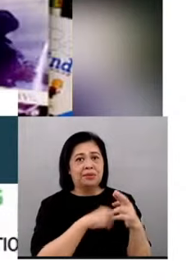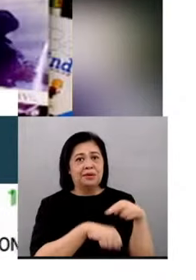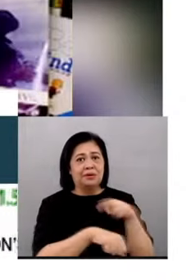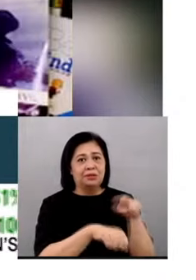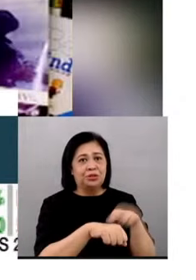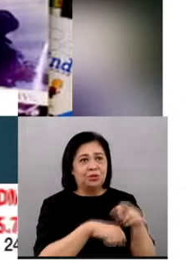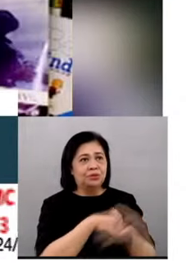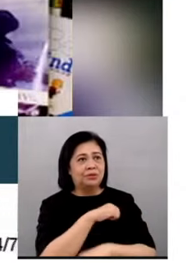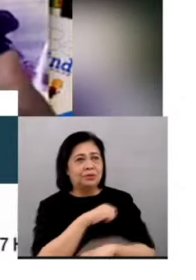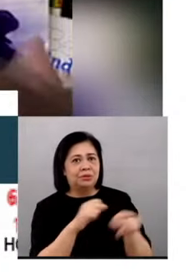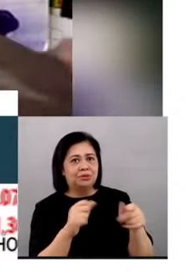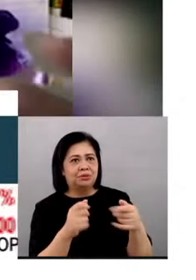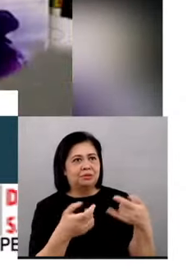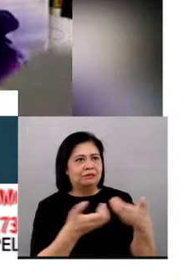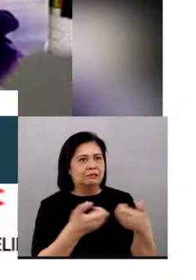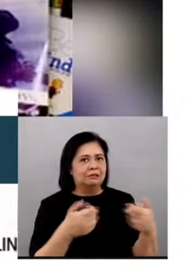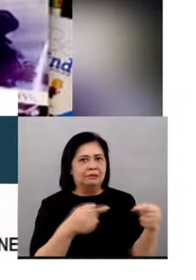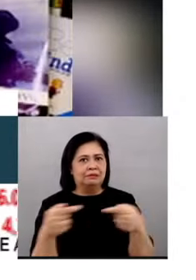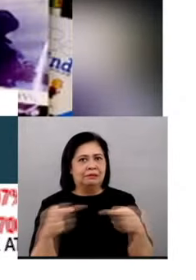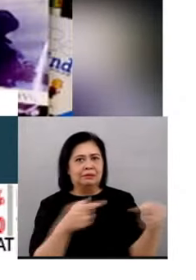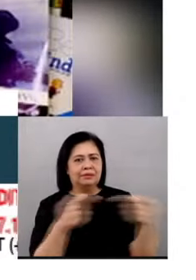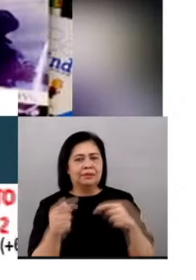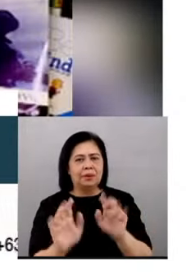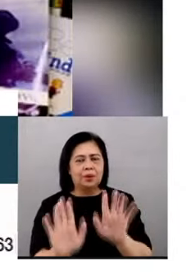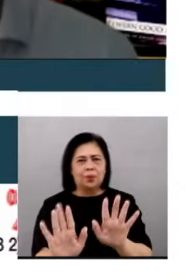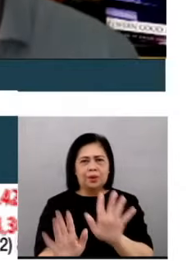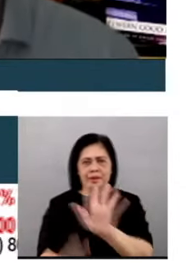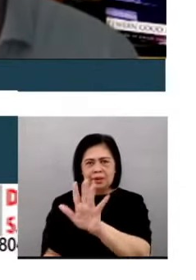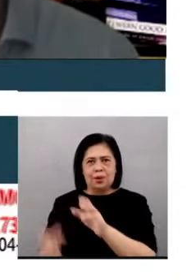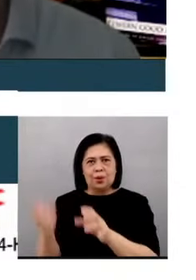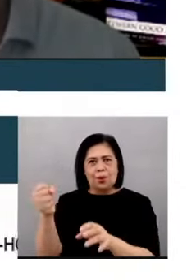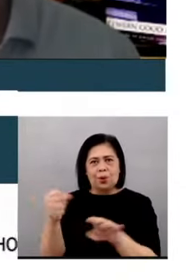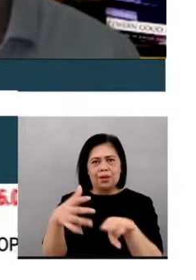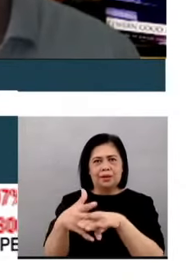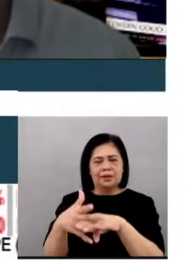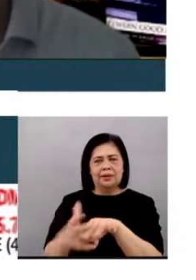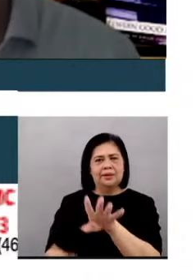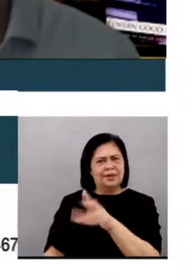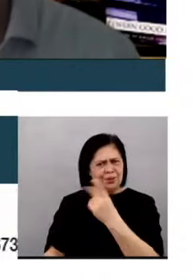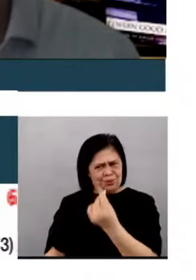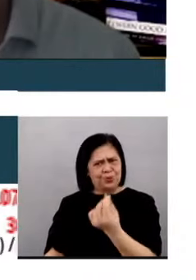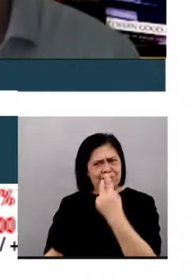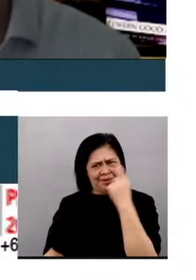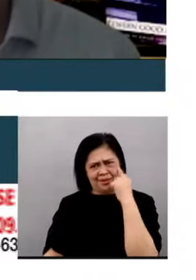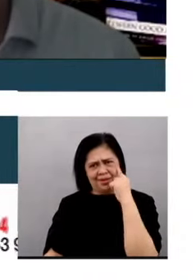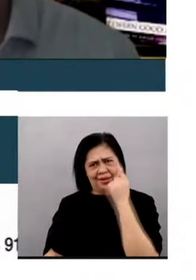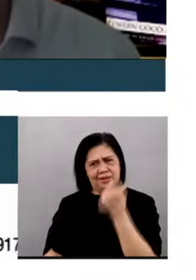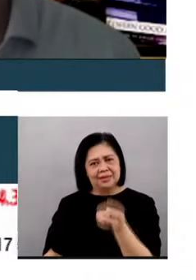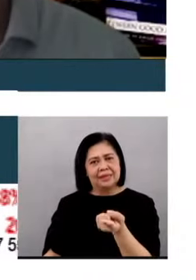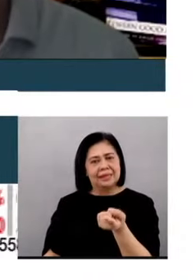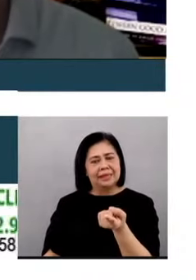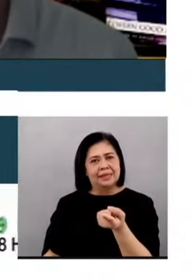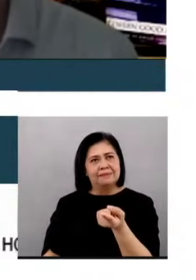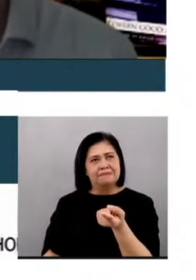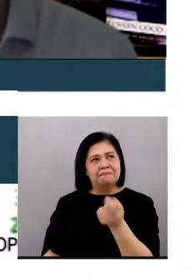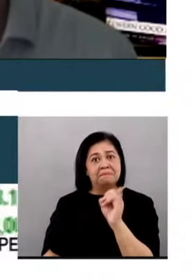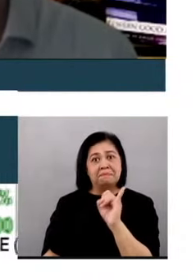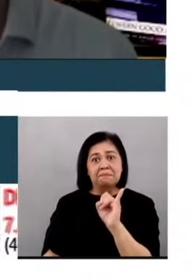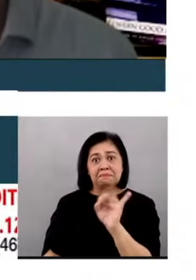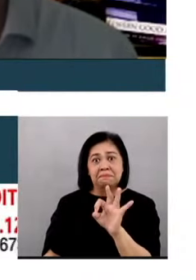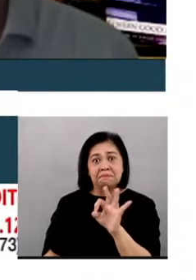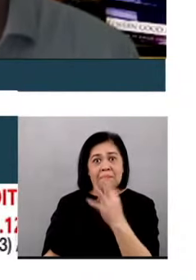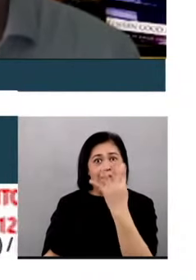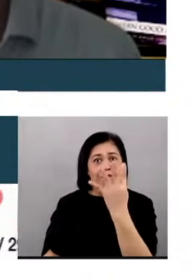and on how. Let me just cut you there, Professor Lavina. Do you think that if it's going to be a